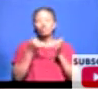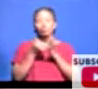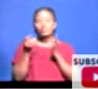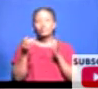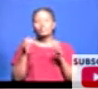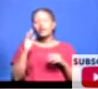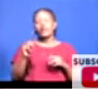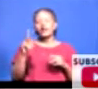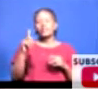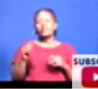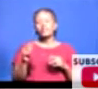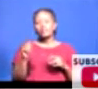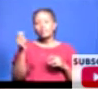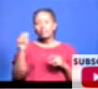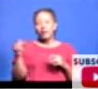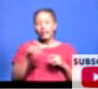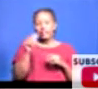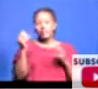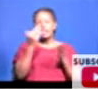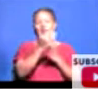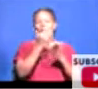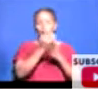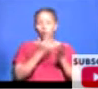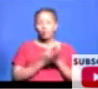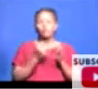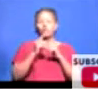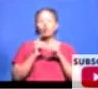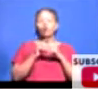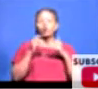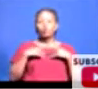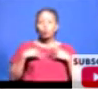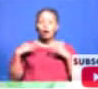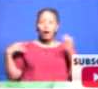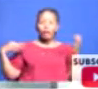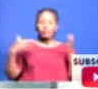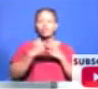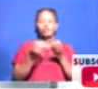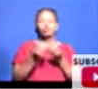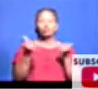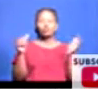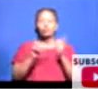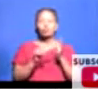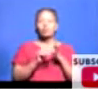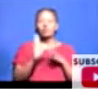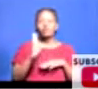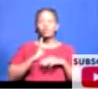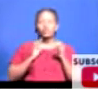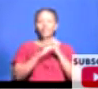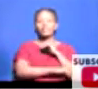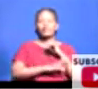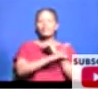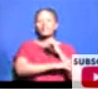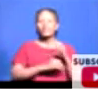NTSA programs as a journey towards dealing with insecurity in this country. If you talk to